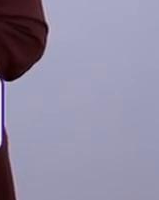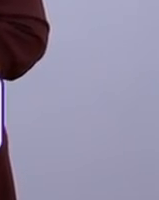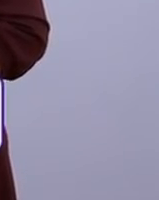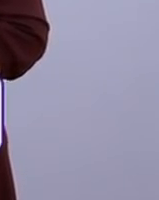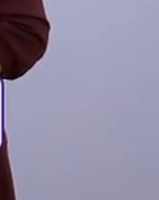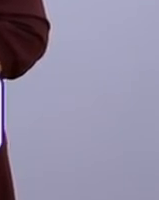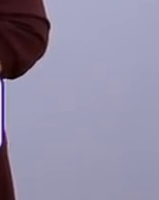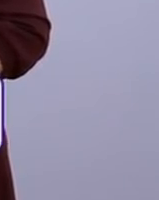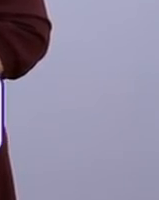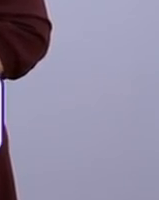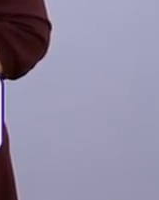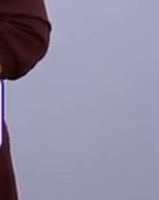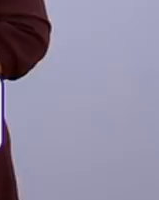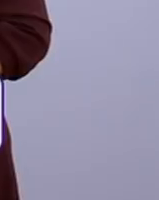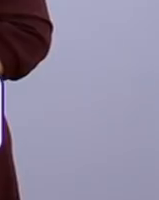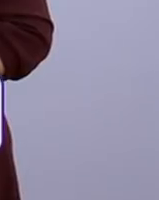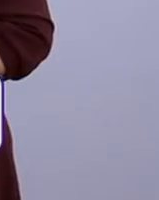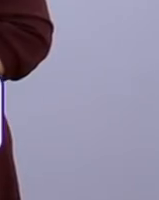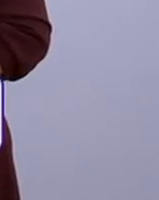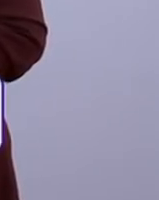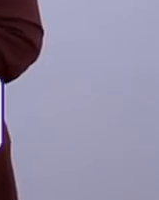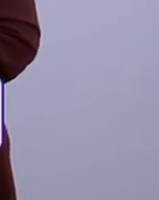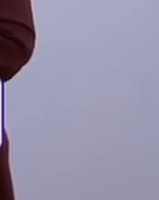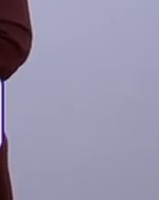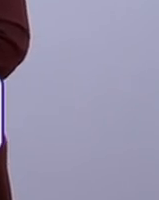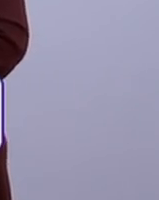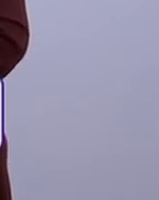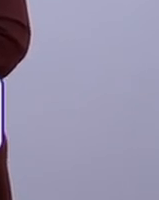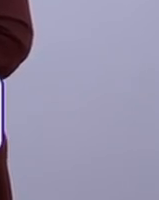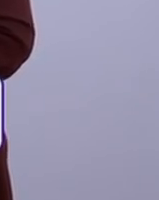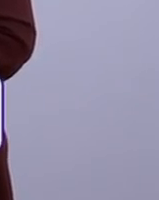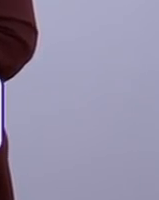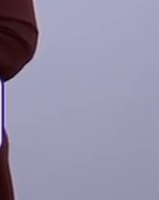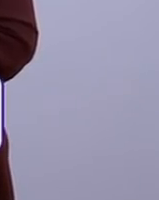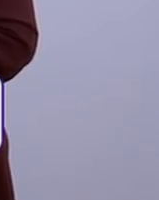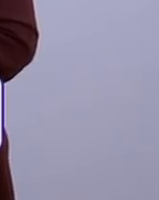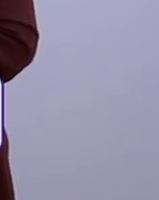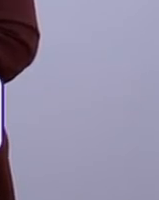You're right, it is anxious. Let's continue.